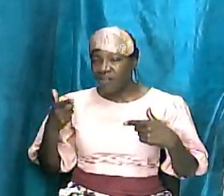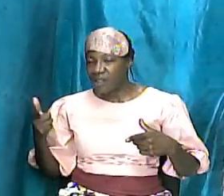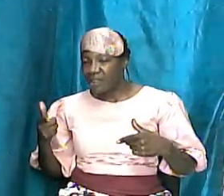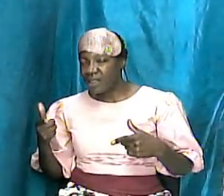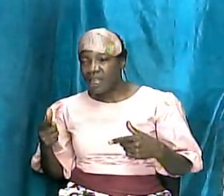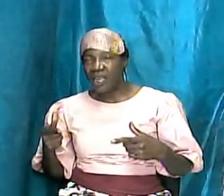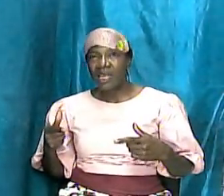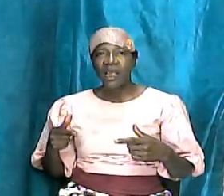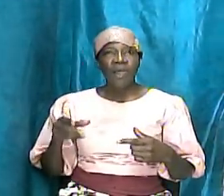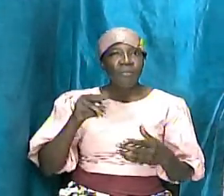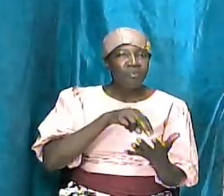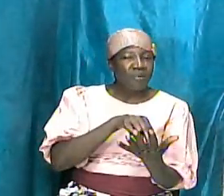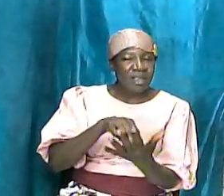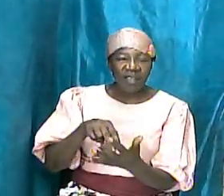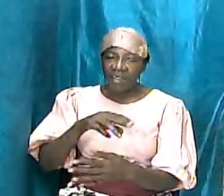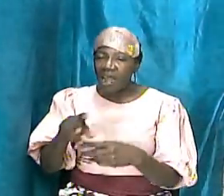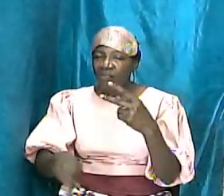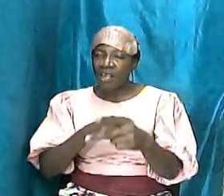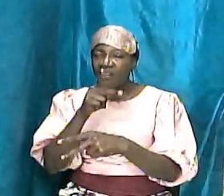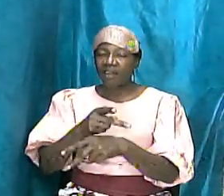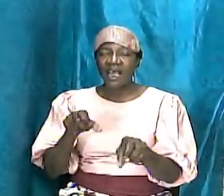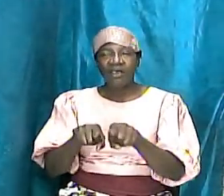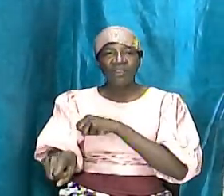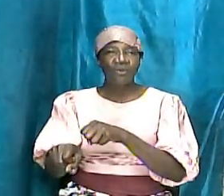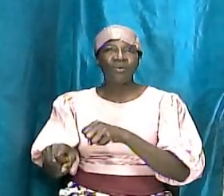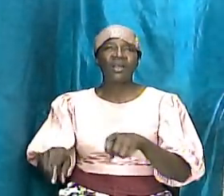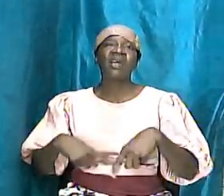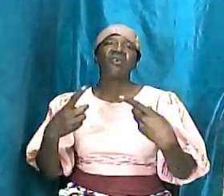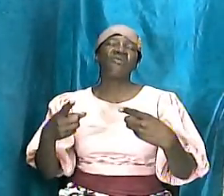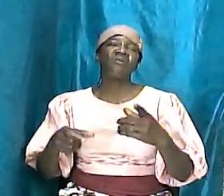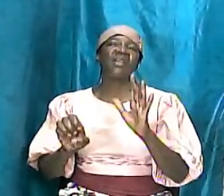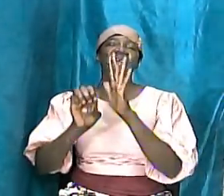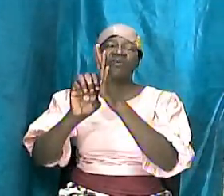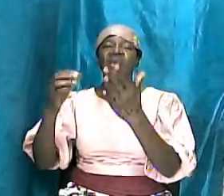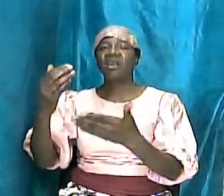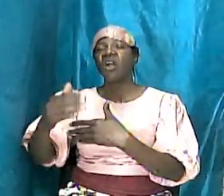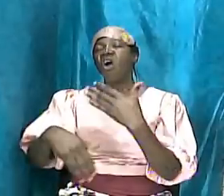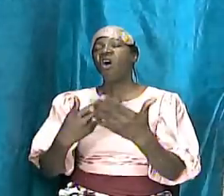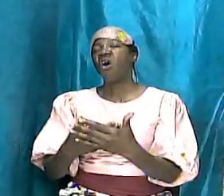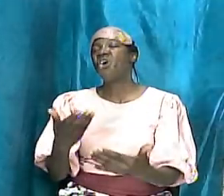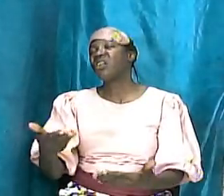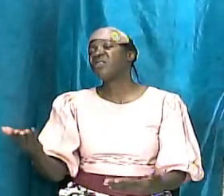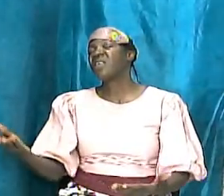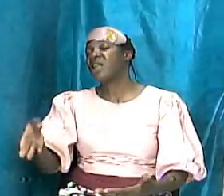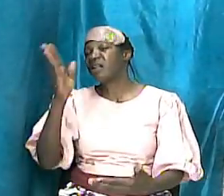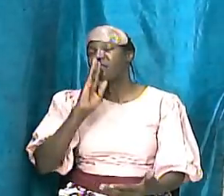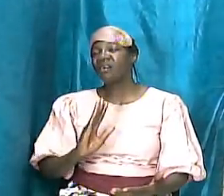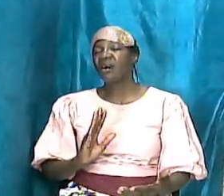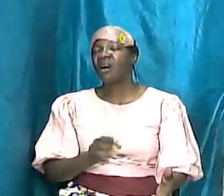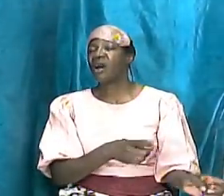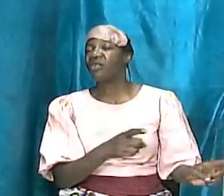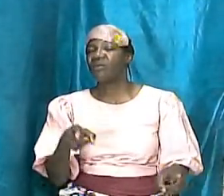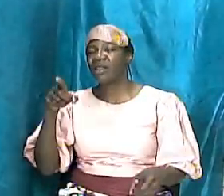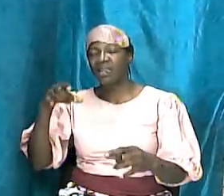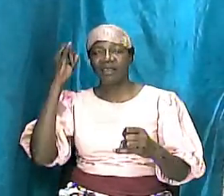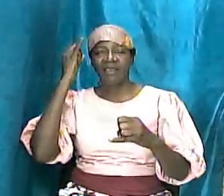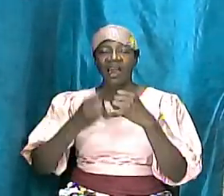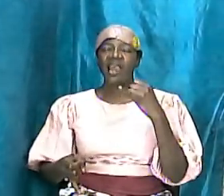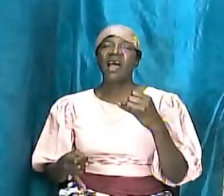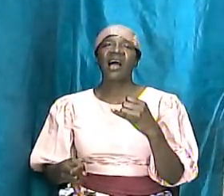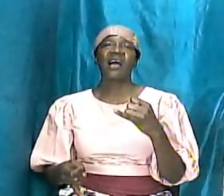And it was so. And it go on and explain all the things that God was doing in this